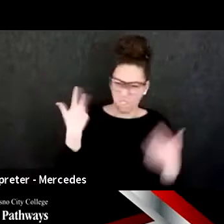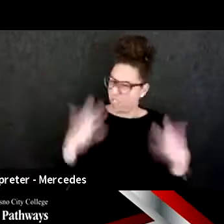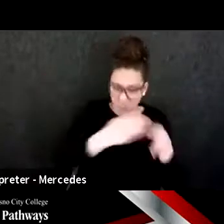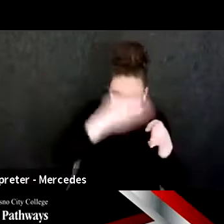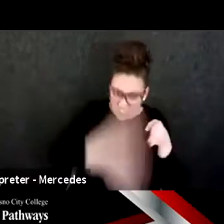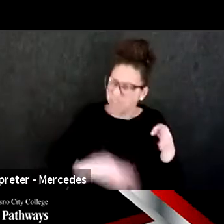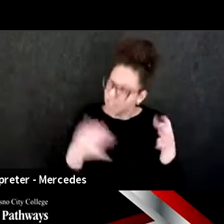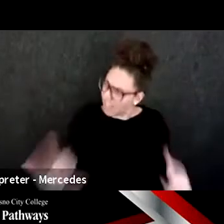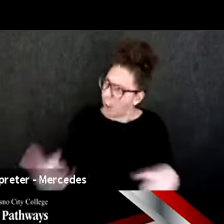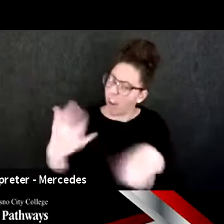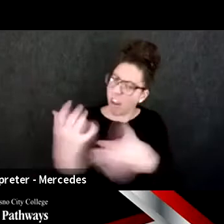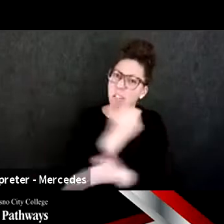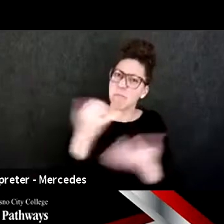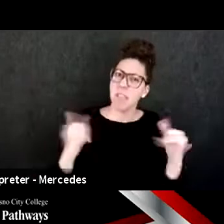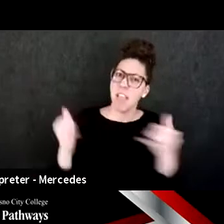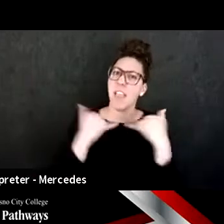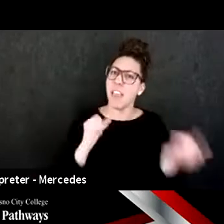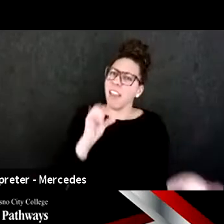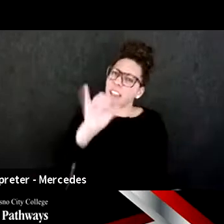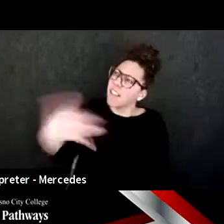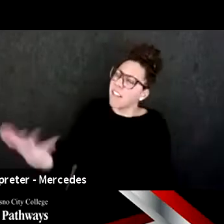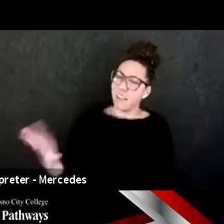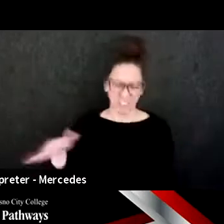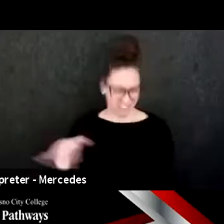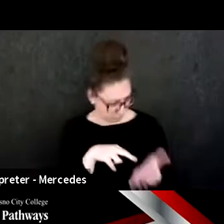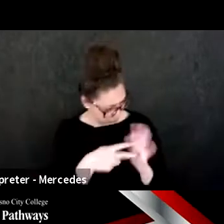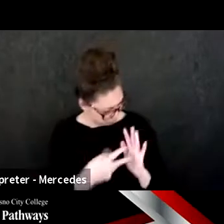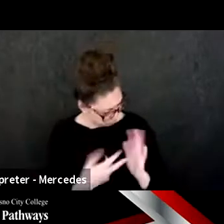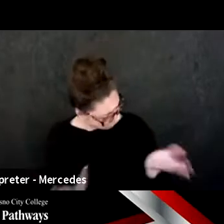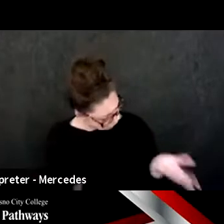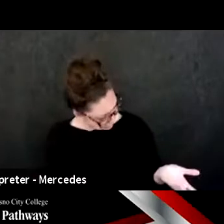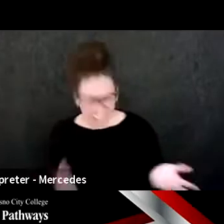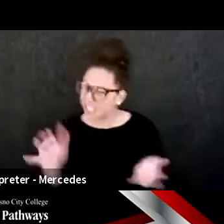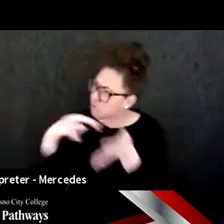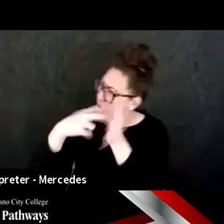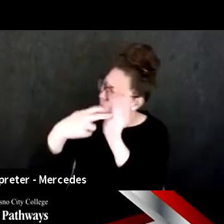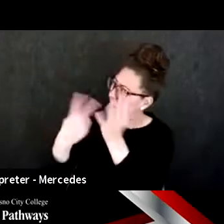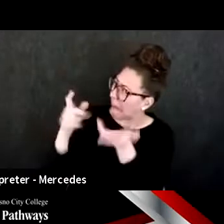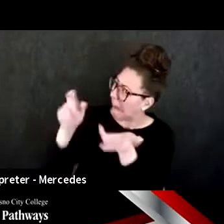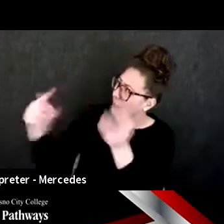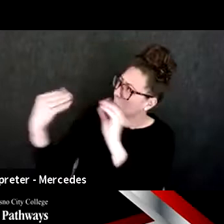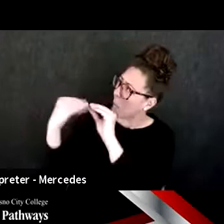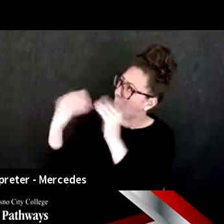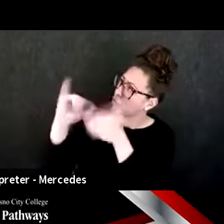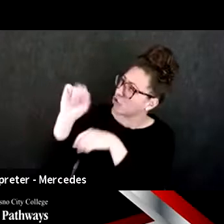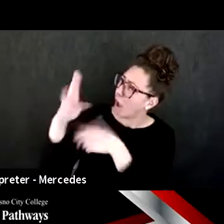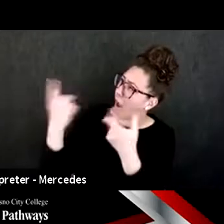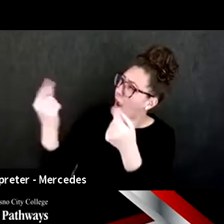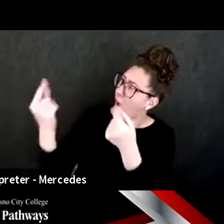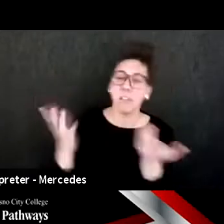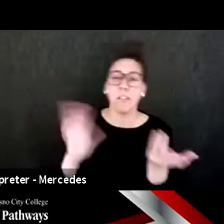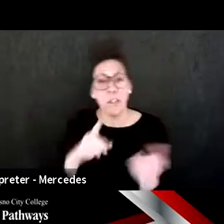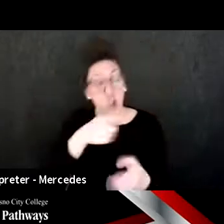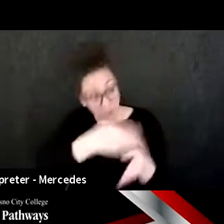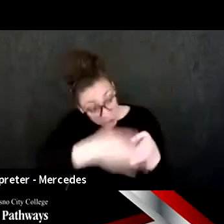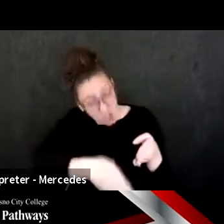play. And he said, what do you mean, ask what else needs to be done? But that lesson really stuck with me.